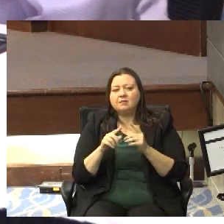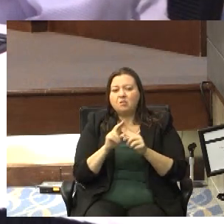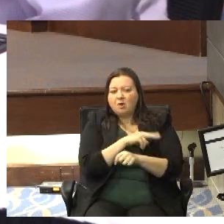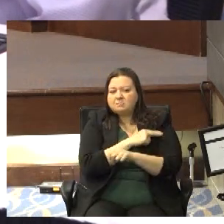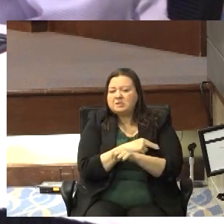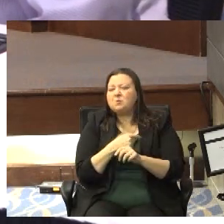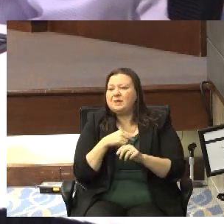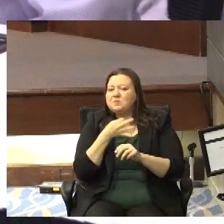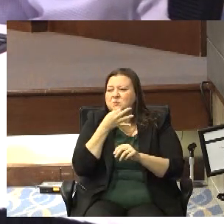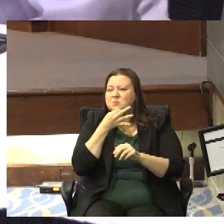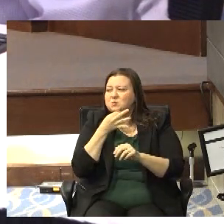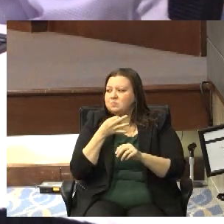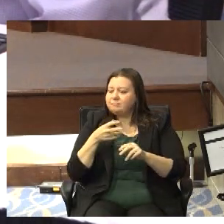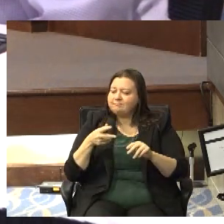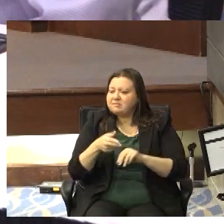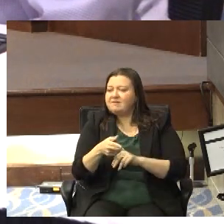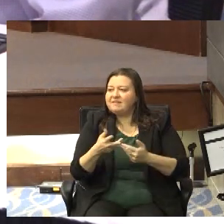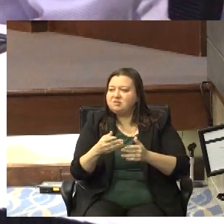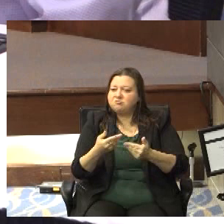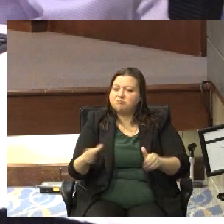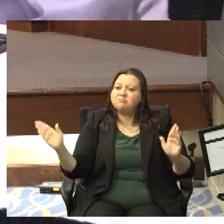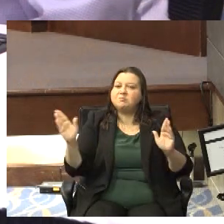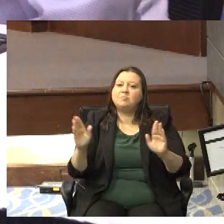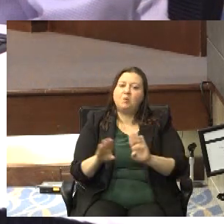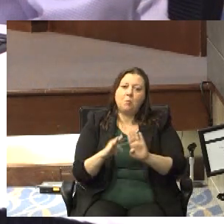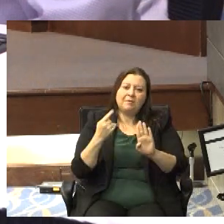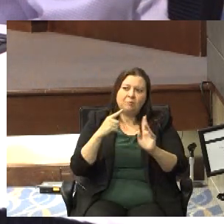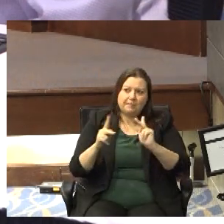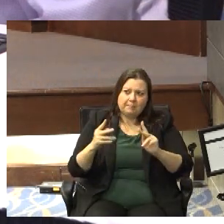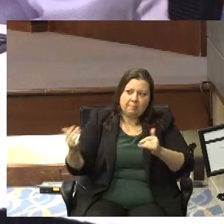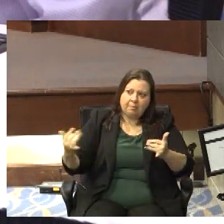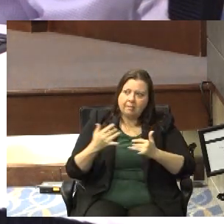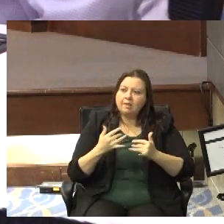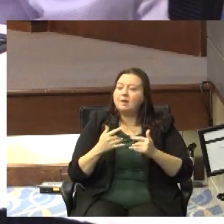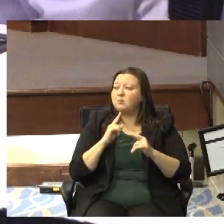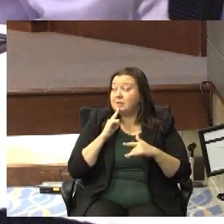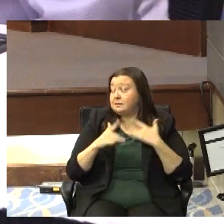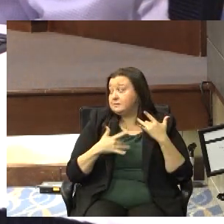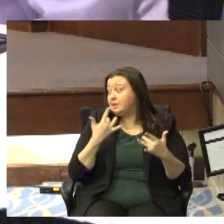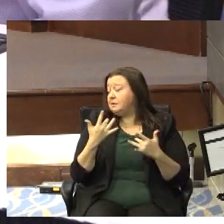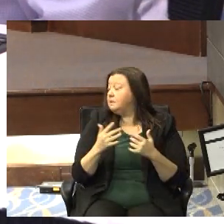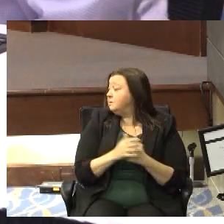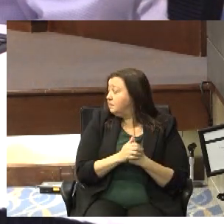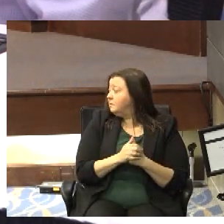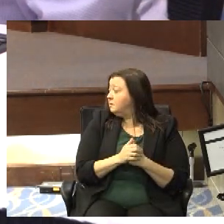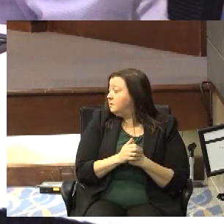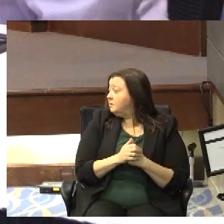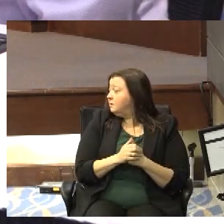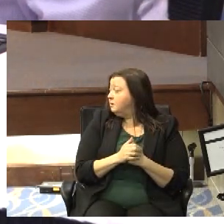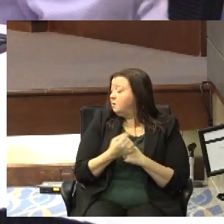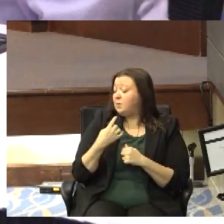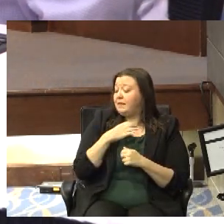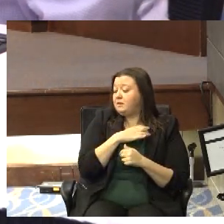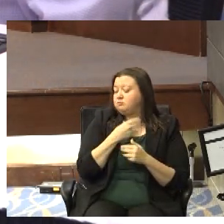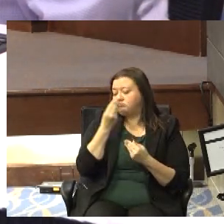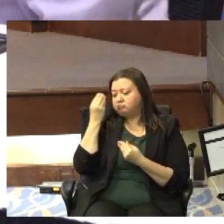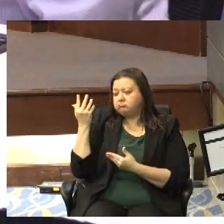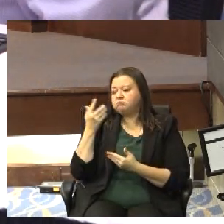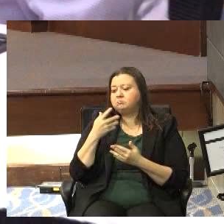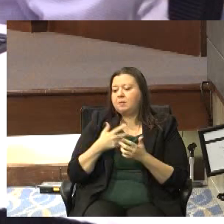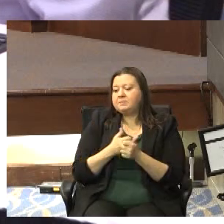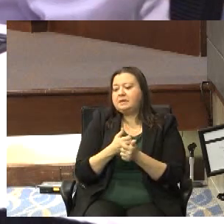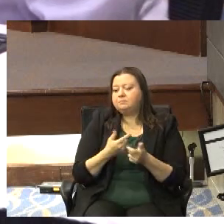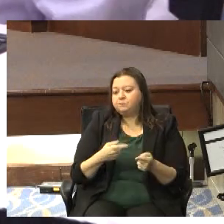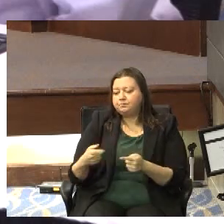from cutting the ribbon and completing these projects, which is very exciting, and wanted the council to hear an update on the